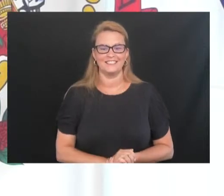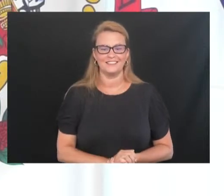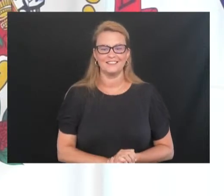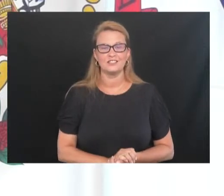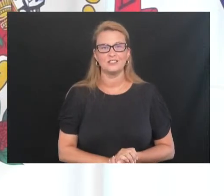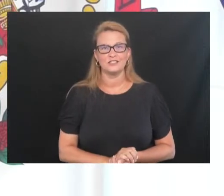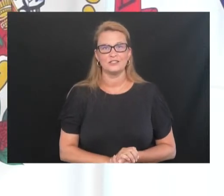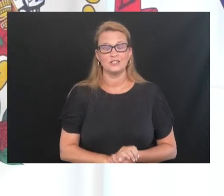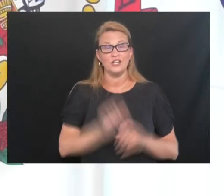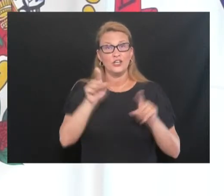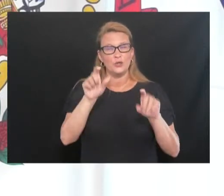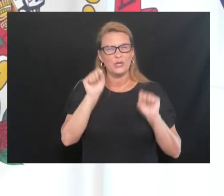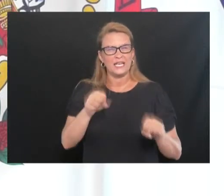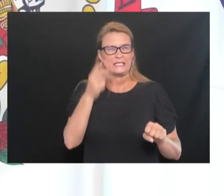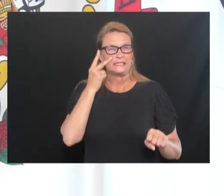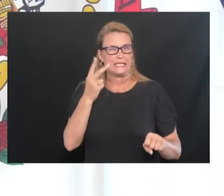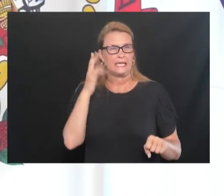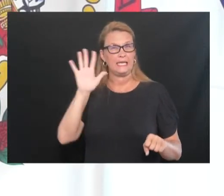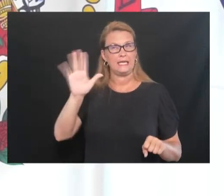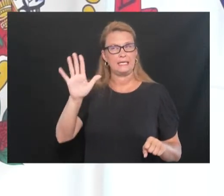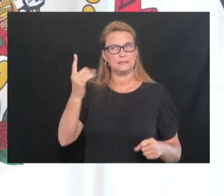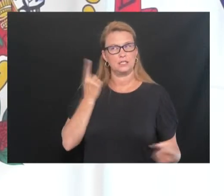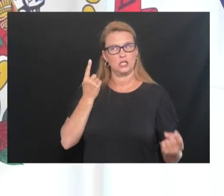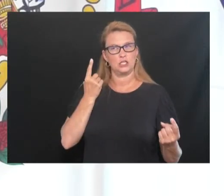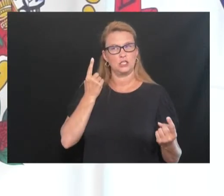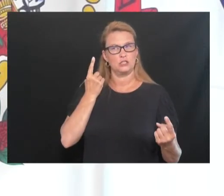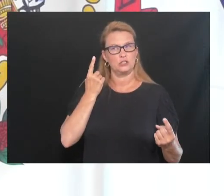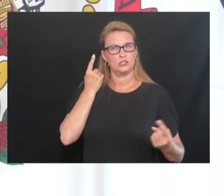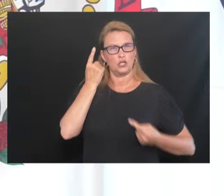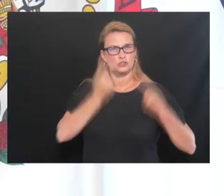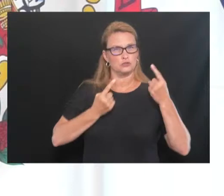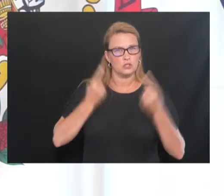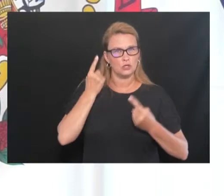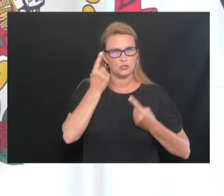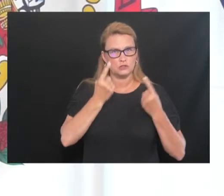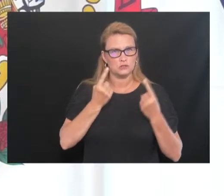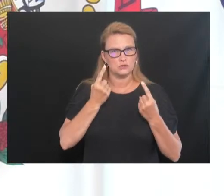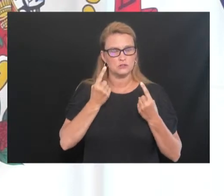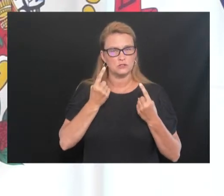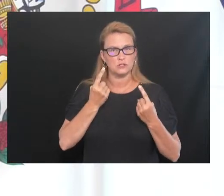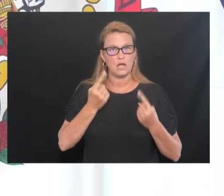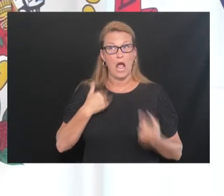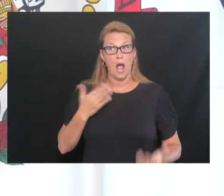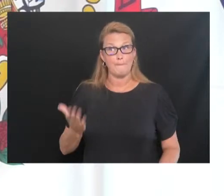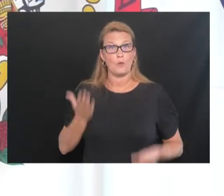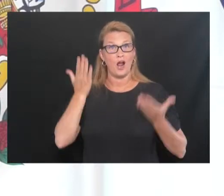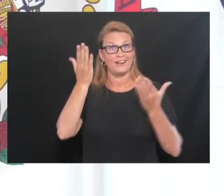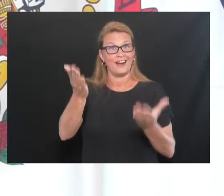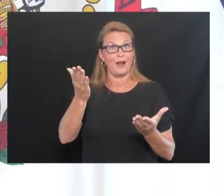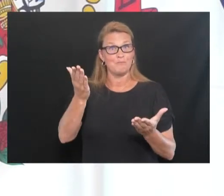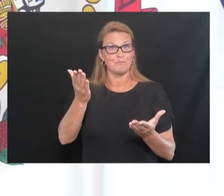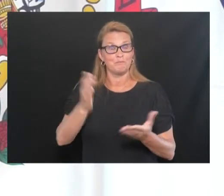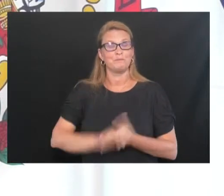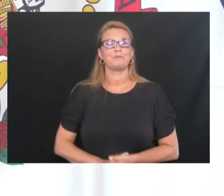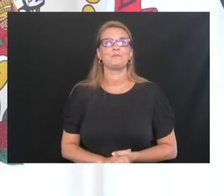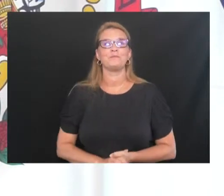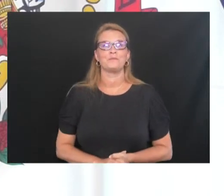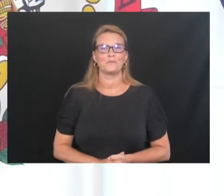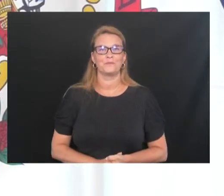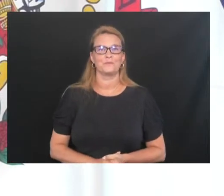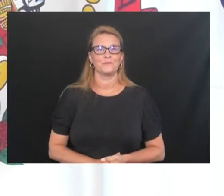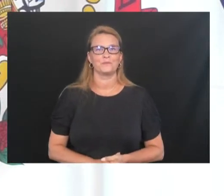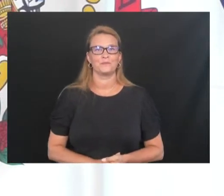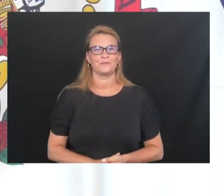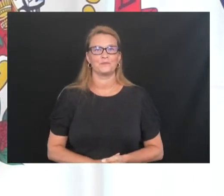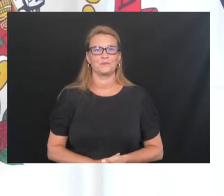not see the concern on his face? And I brought it up. I brought it up in the briefing.